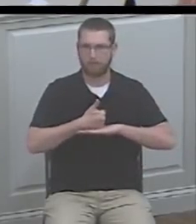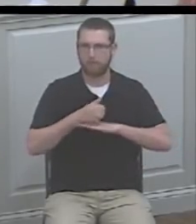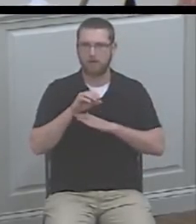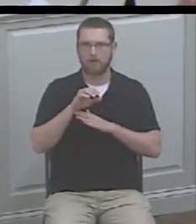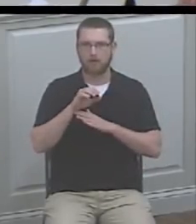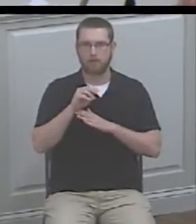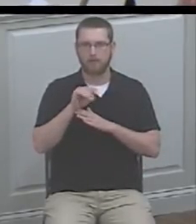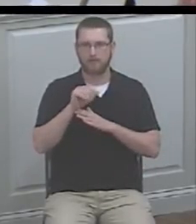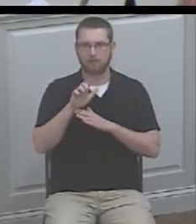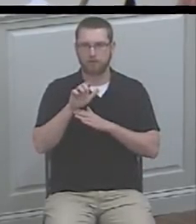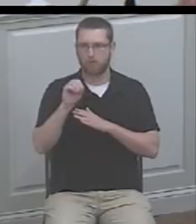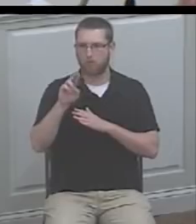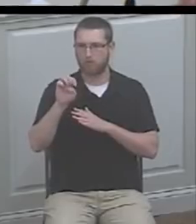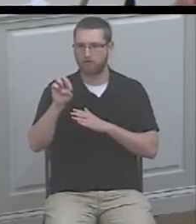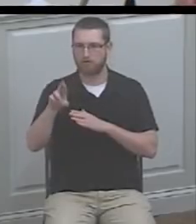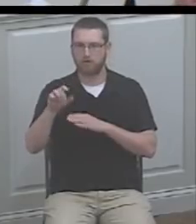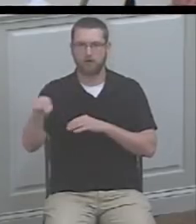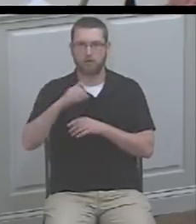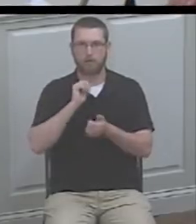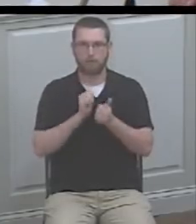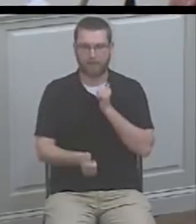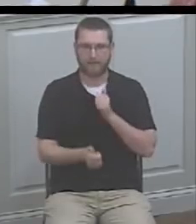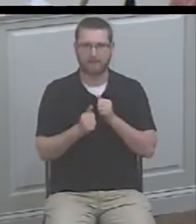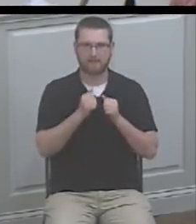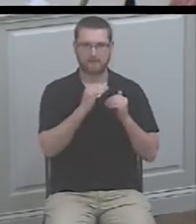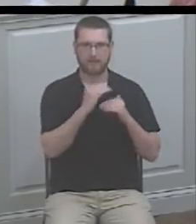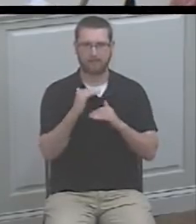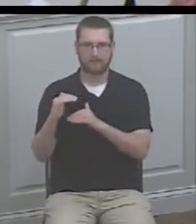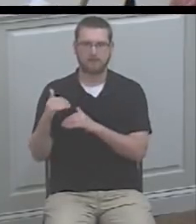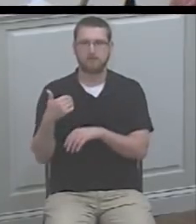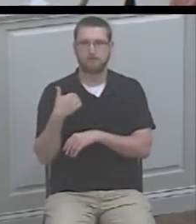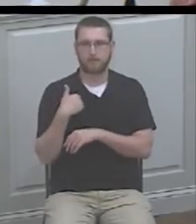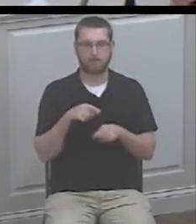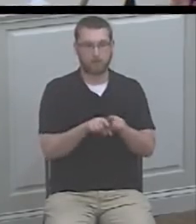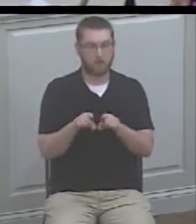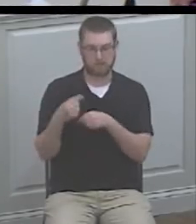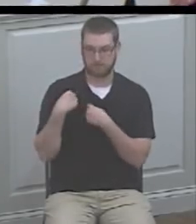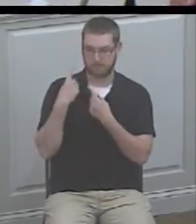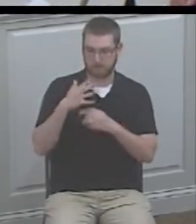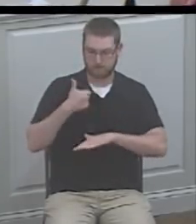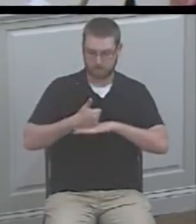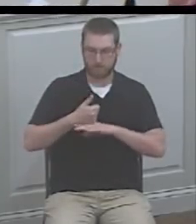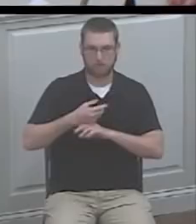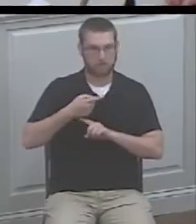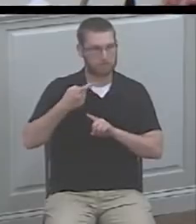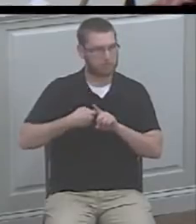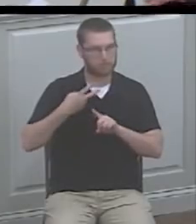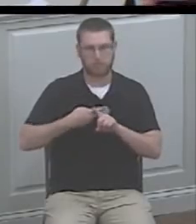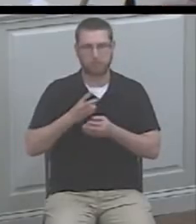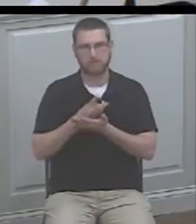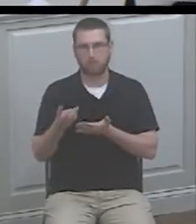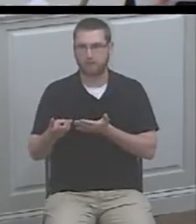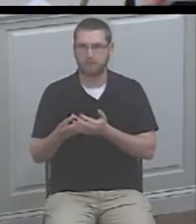passed, with our recommendations on certain limits. Since that time, as it's been in effect for a couple of months or 6 weeks